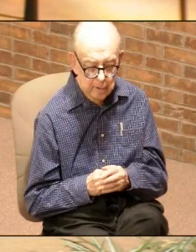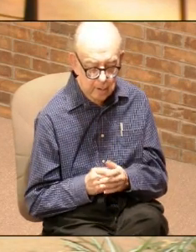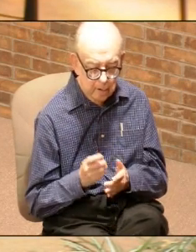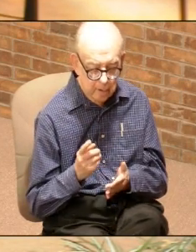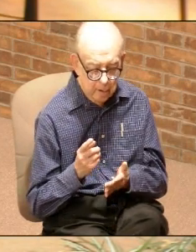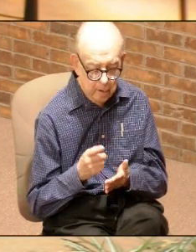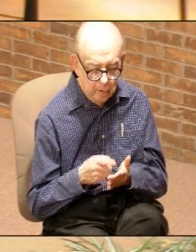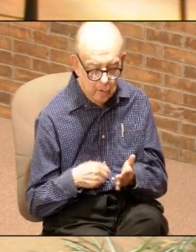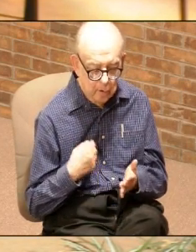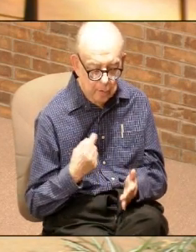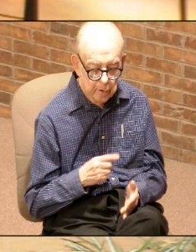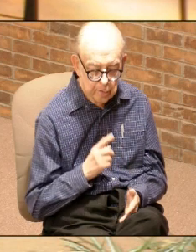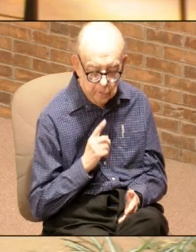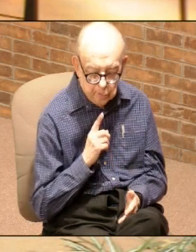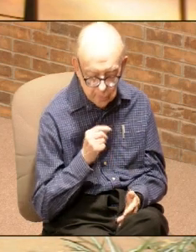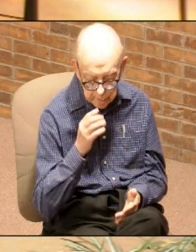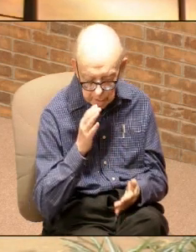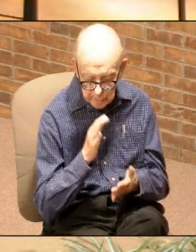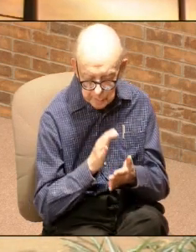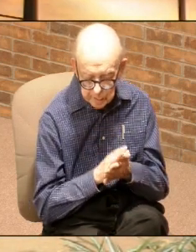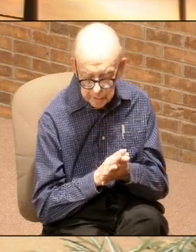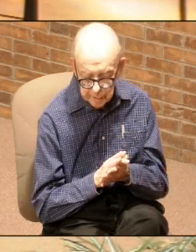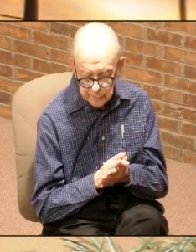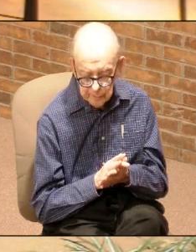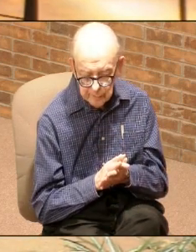what we truly believe.